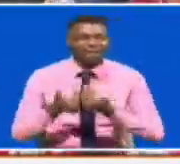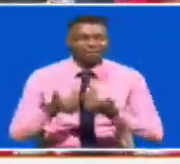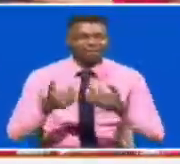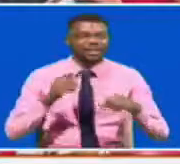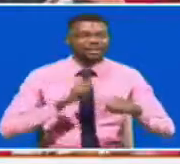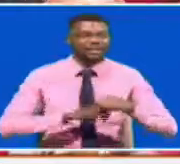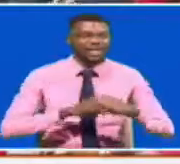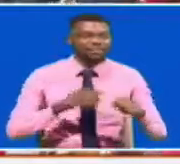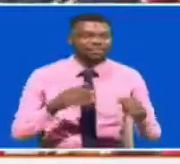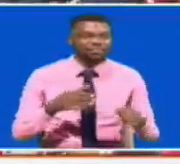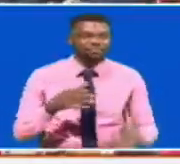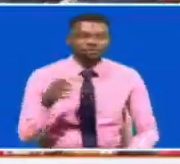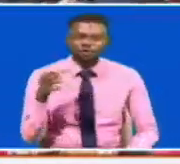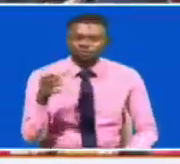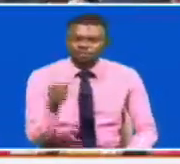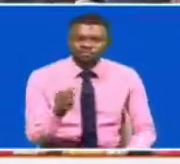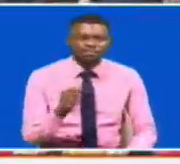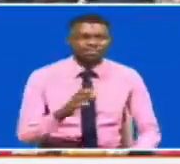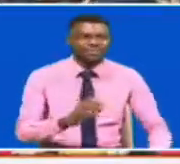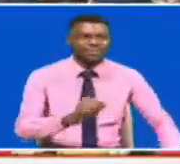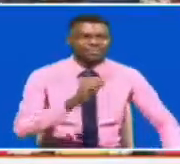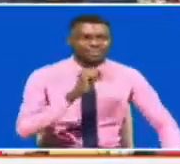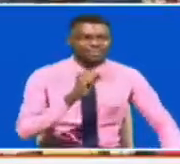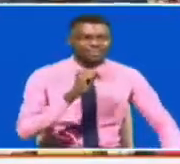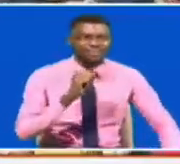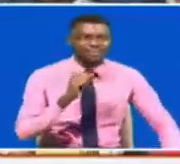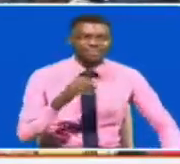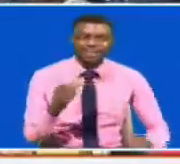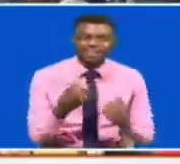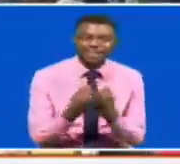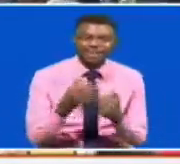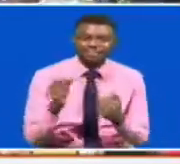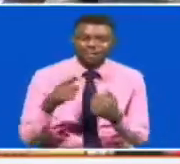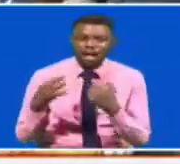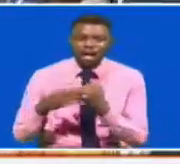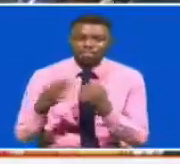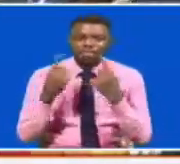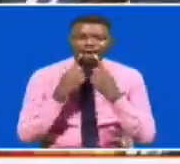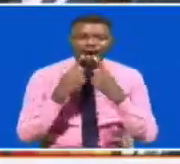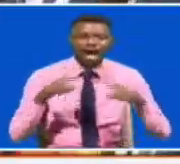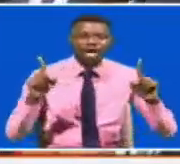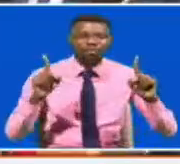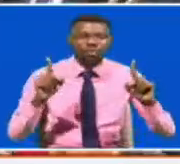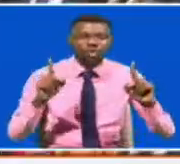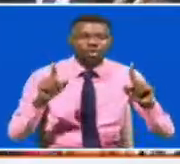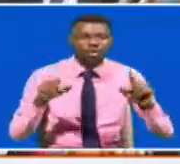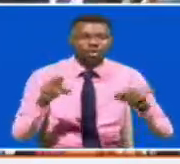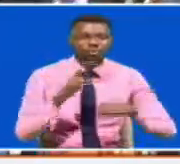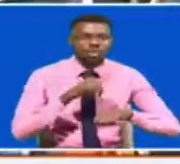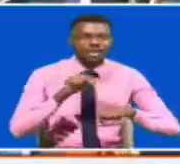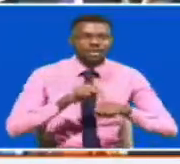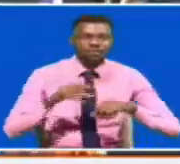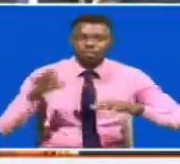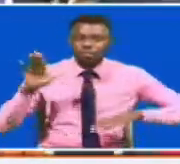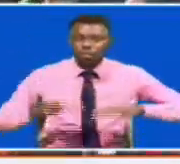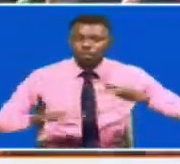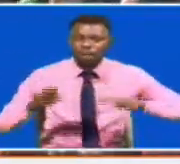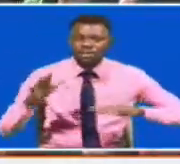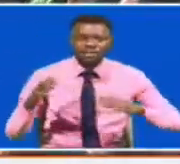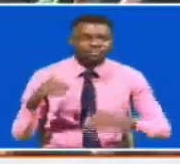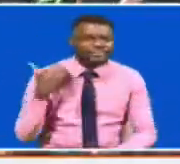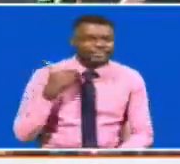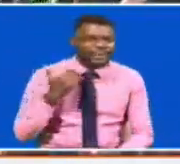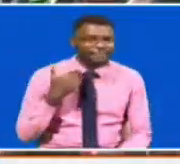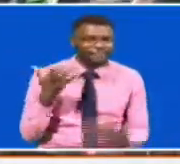the time he grabbed the microphone on the night of August 13th and announced to the nation that Bomas of Kenya was a scene of